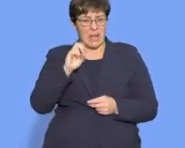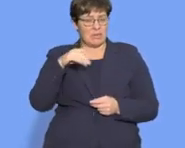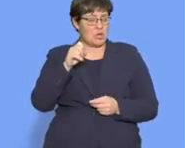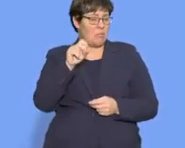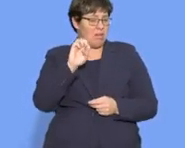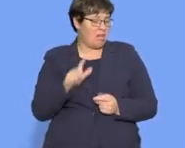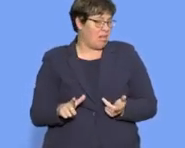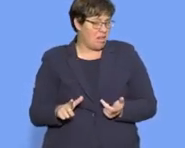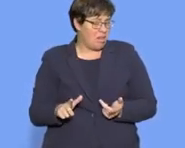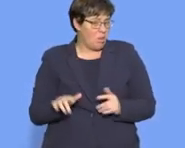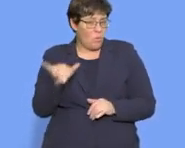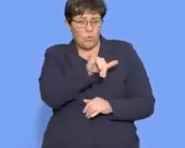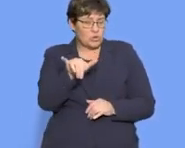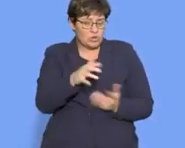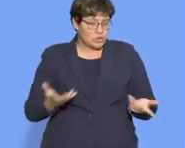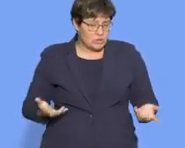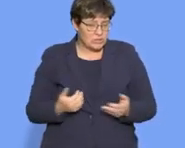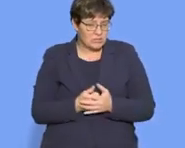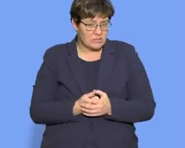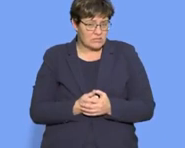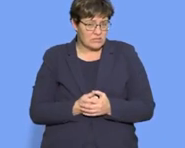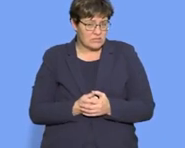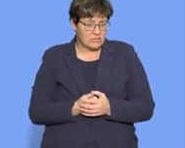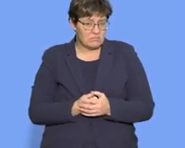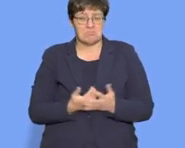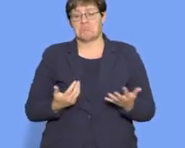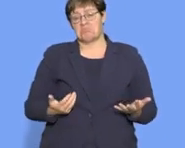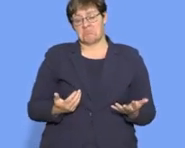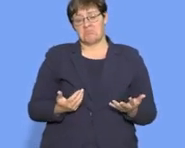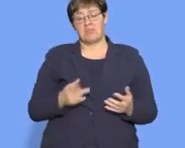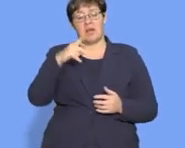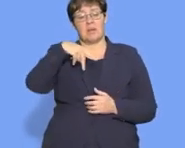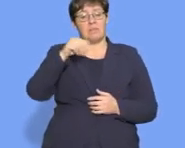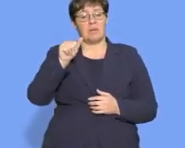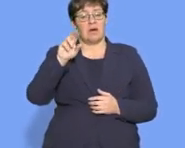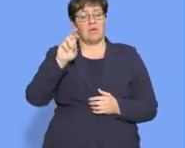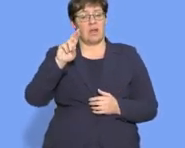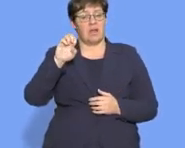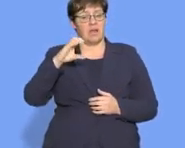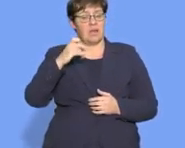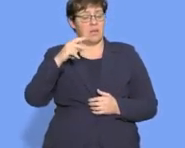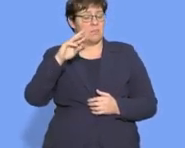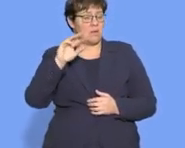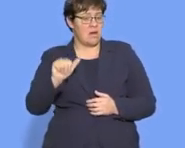tissue? And if so, which ones? Would we find parenchyma,